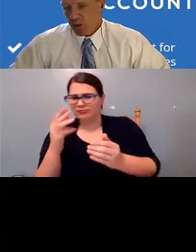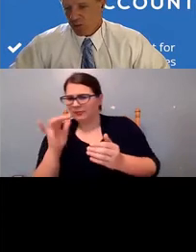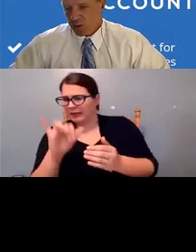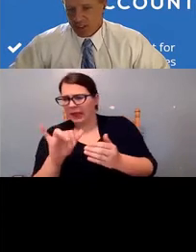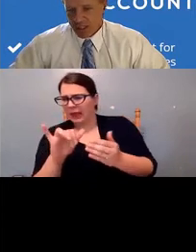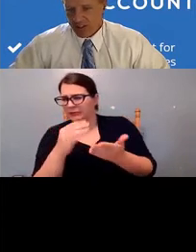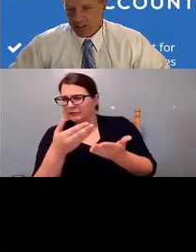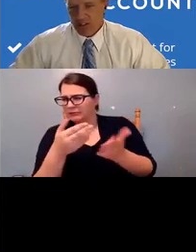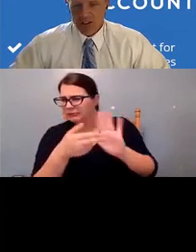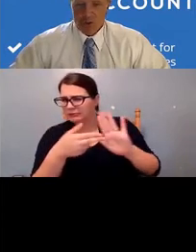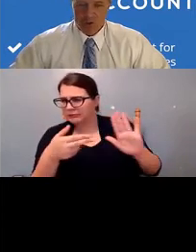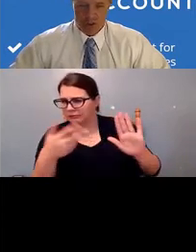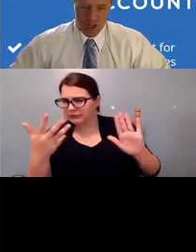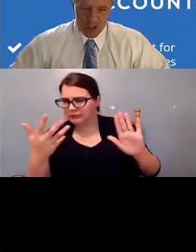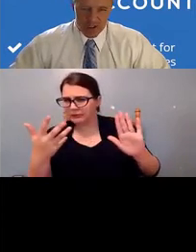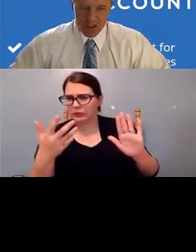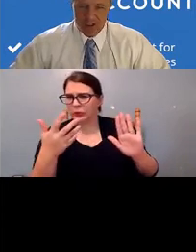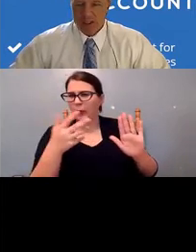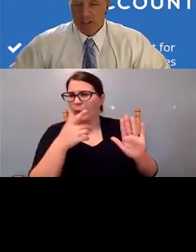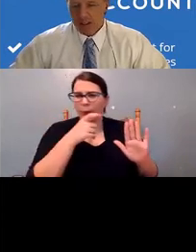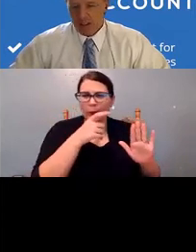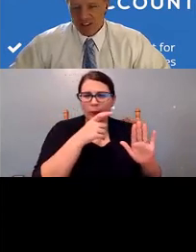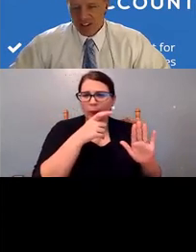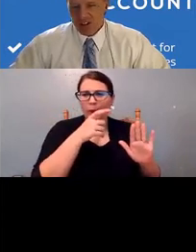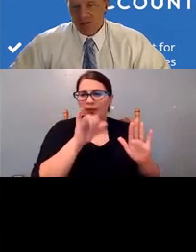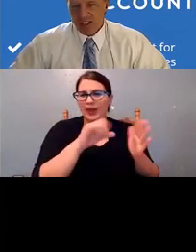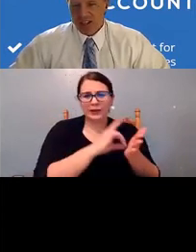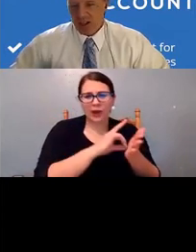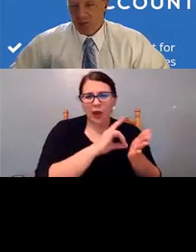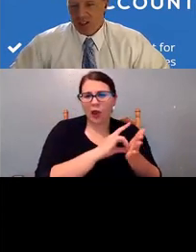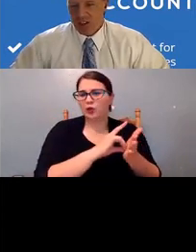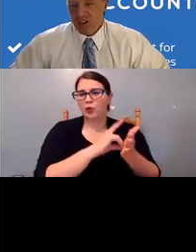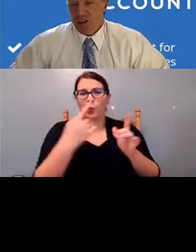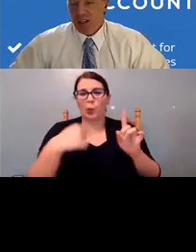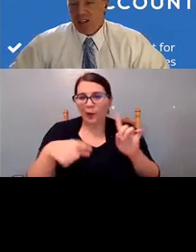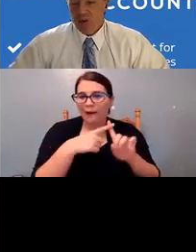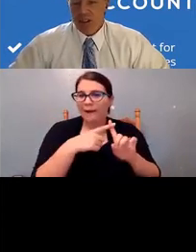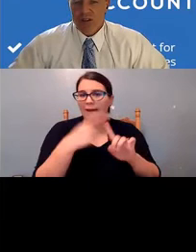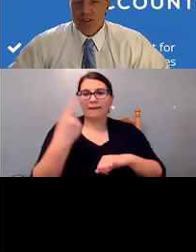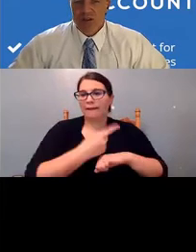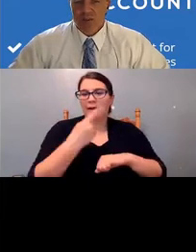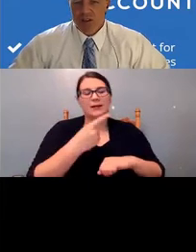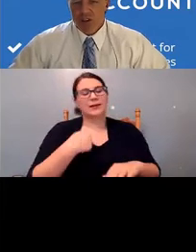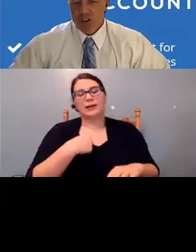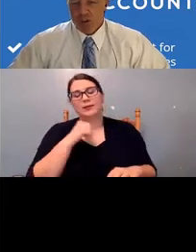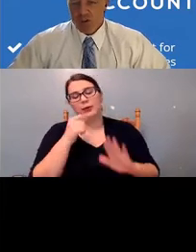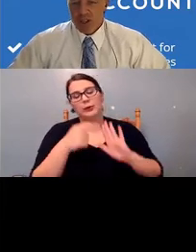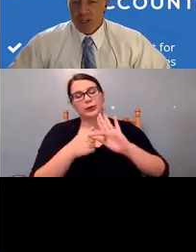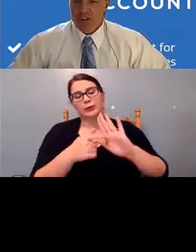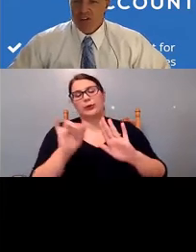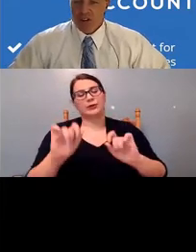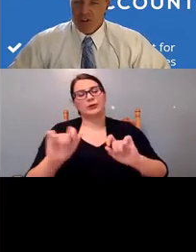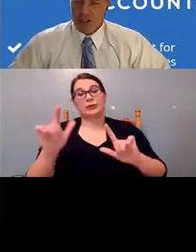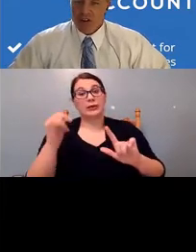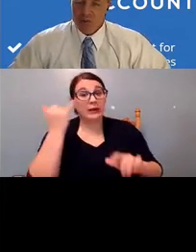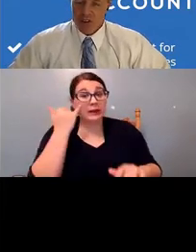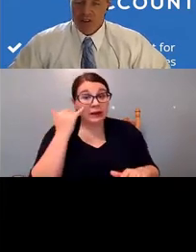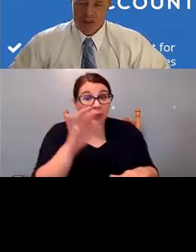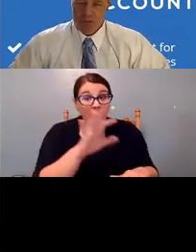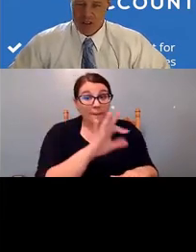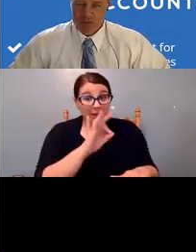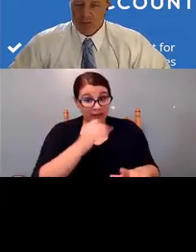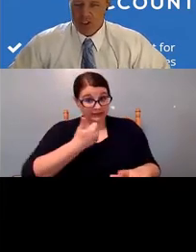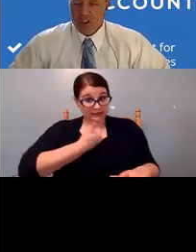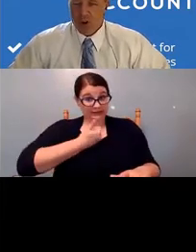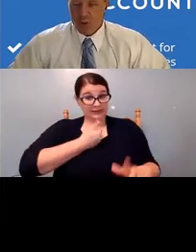what was the date, who was the doctor, stuff like that. I'm not going to show you that screen, but if you choose that, just understand there will be